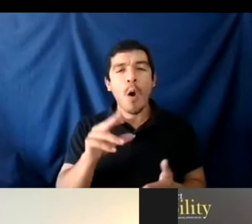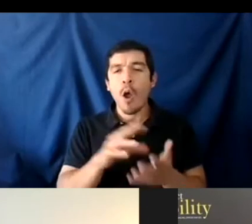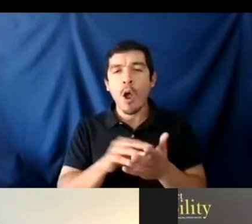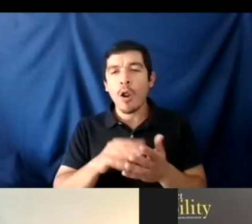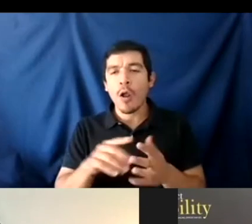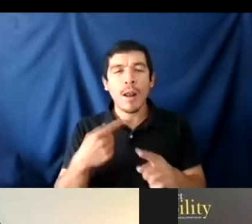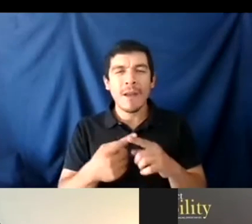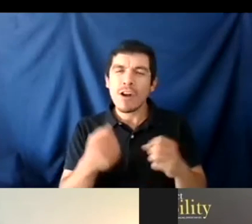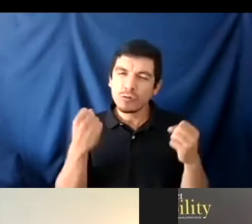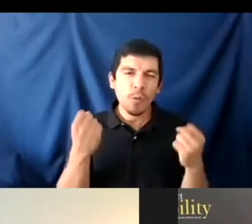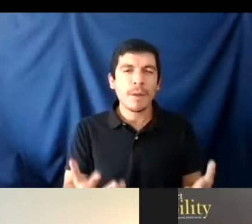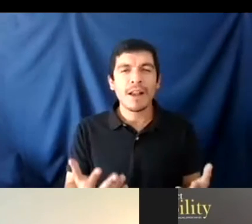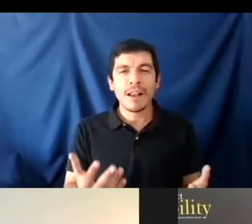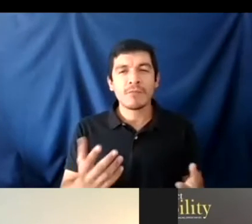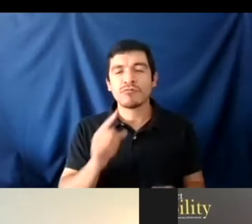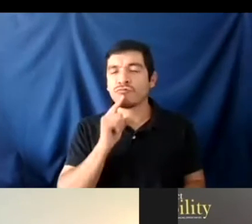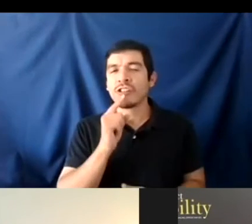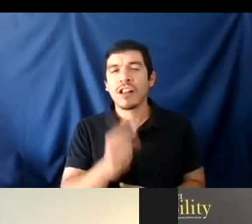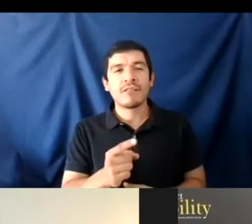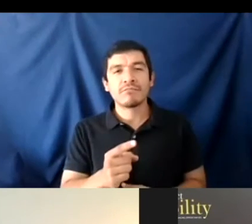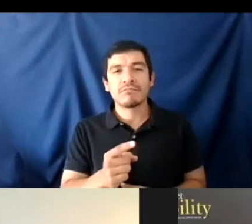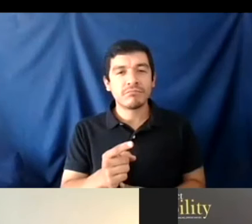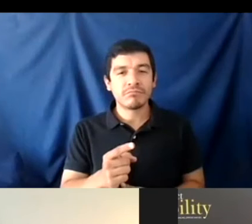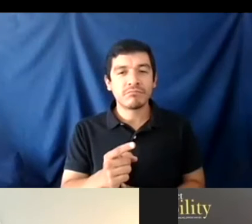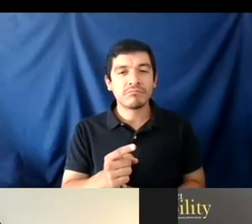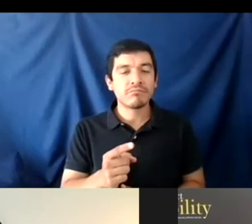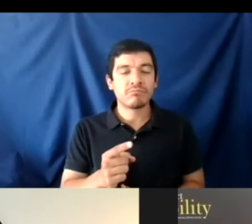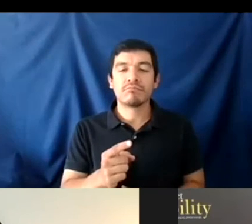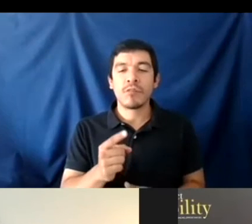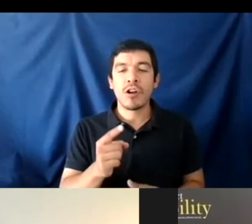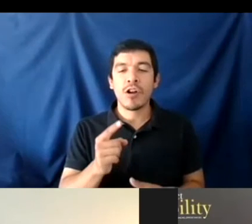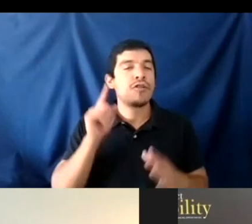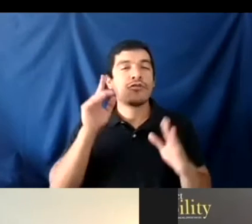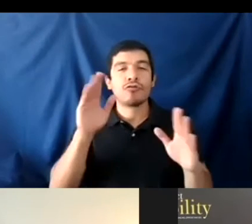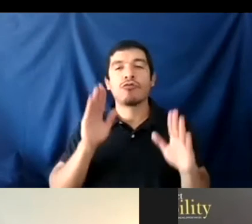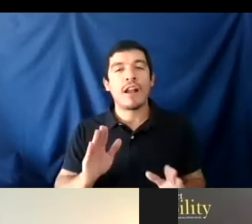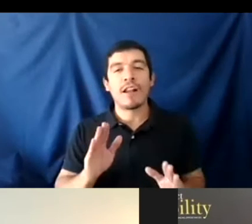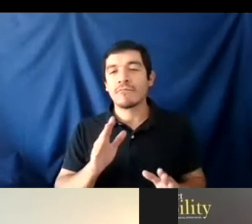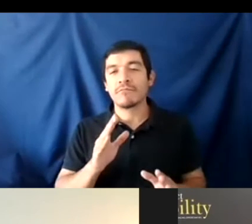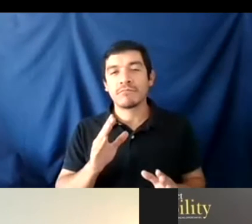so many really, confidential and